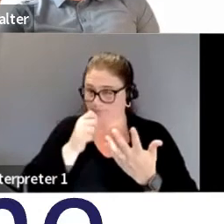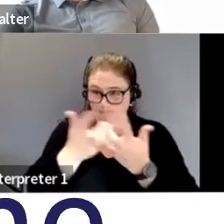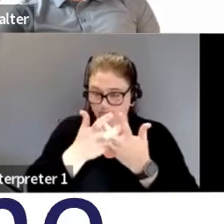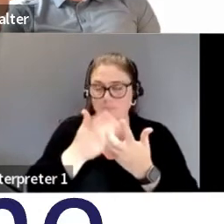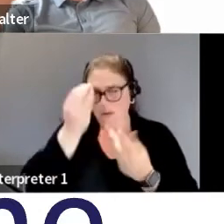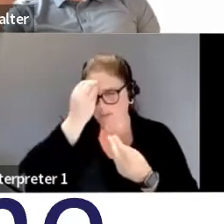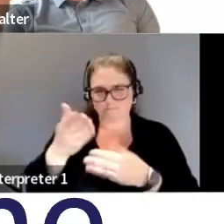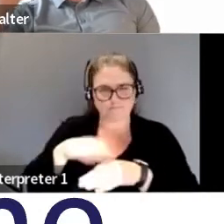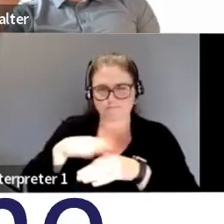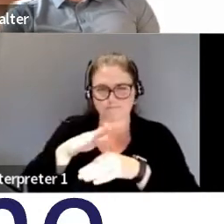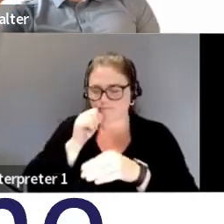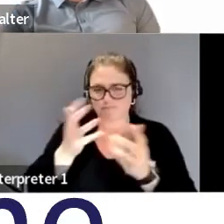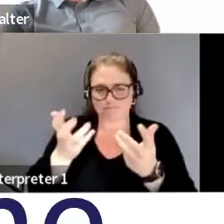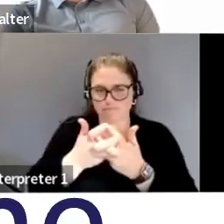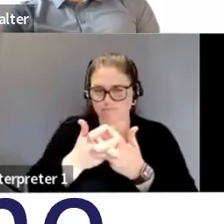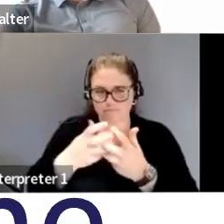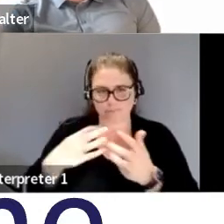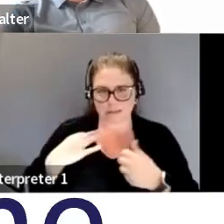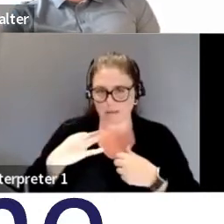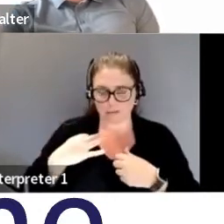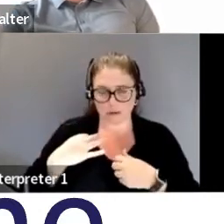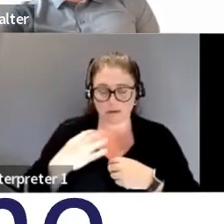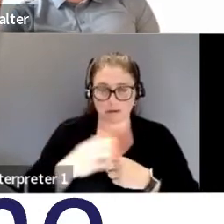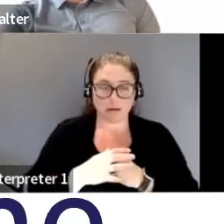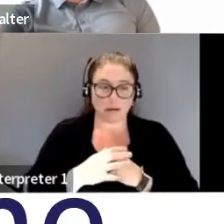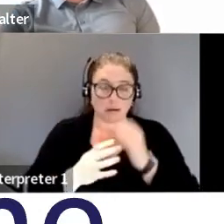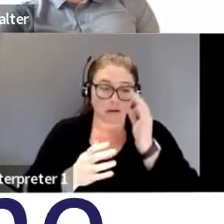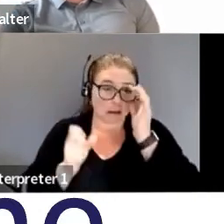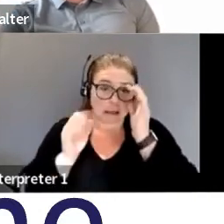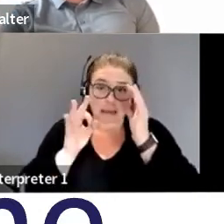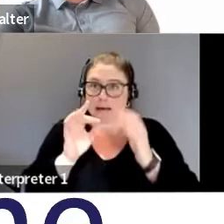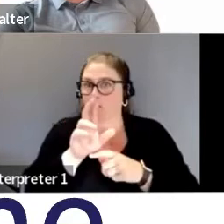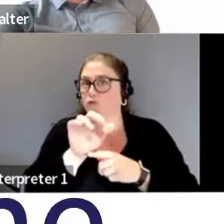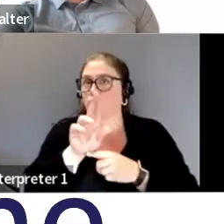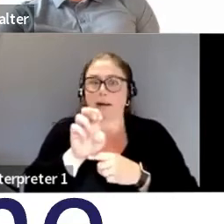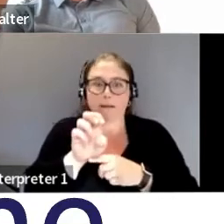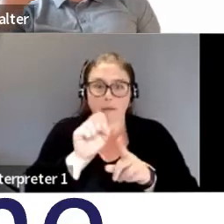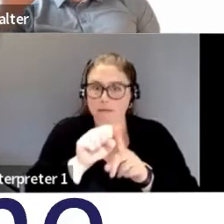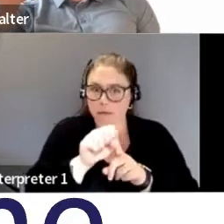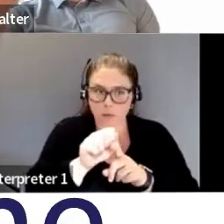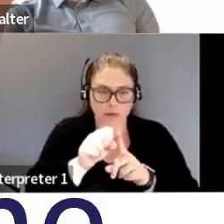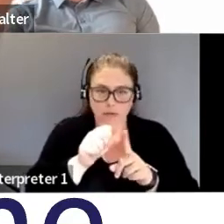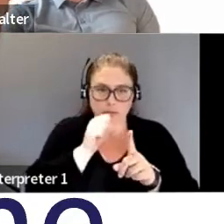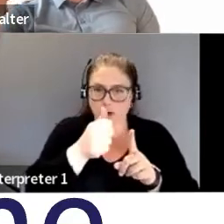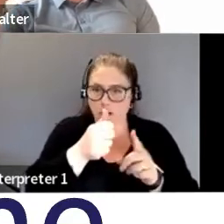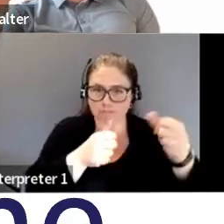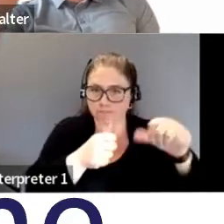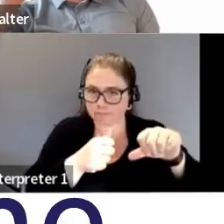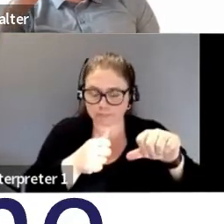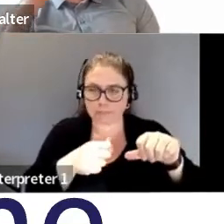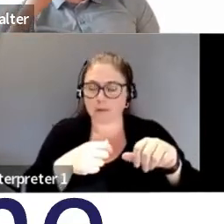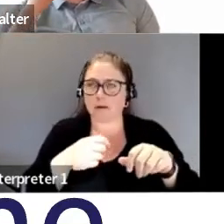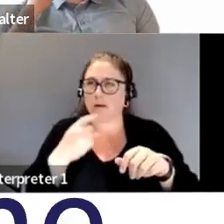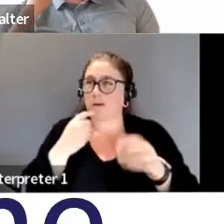And in the very rare case, right, we have over 5,500 users. About that, one user I know of, only